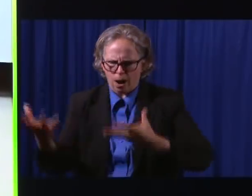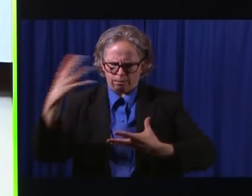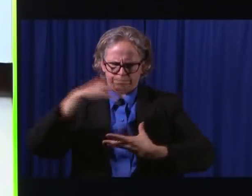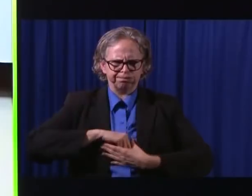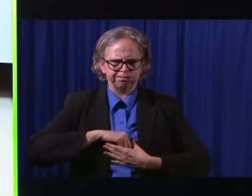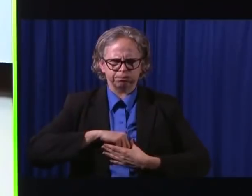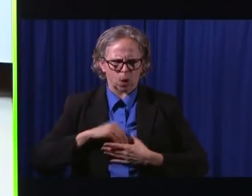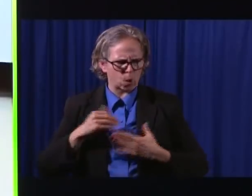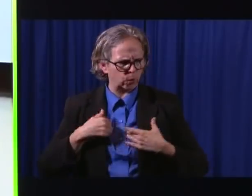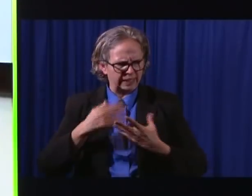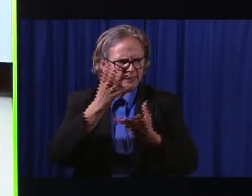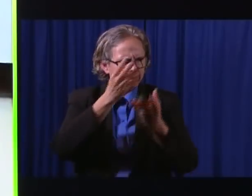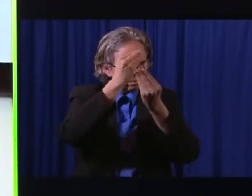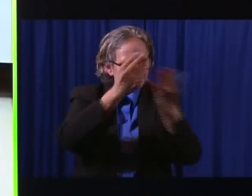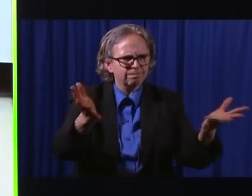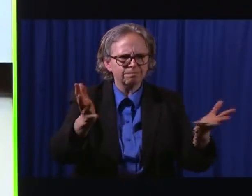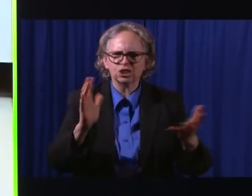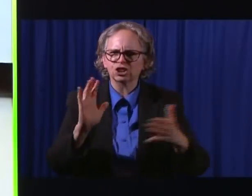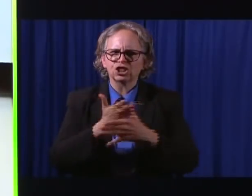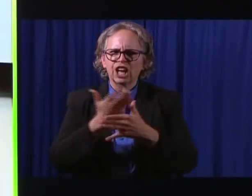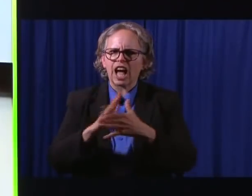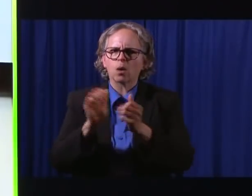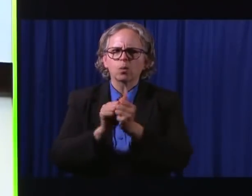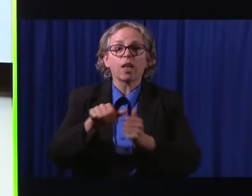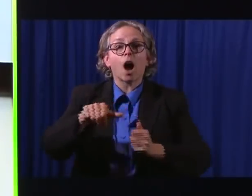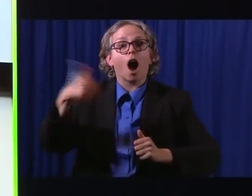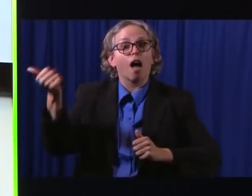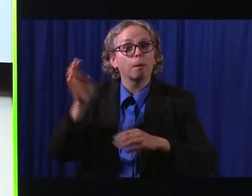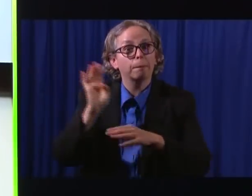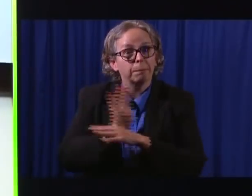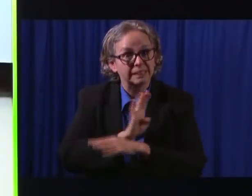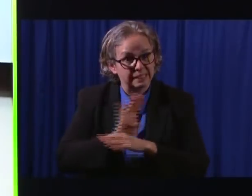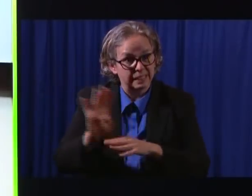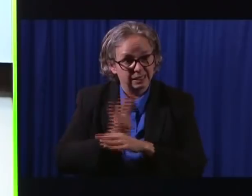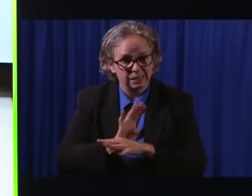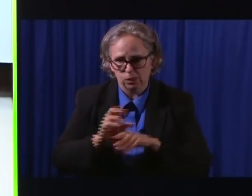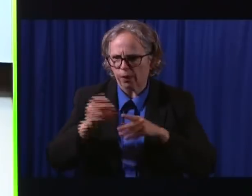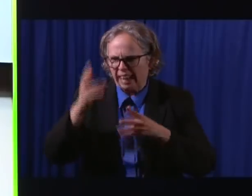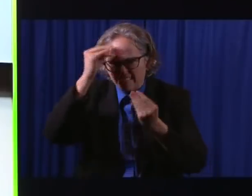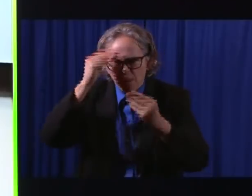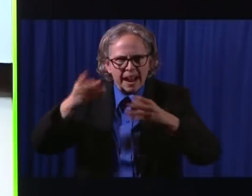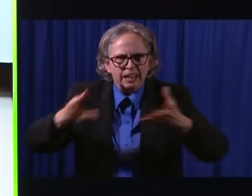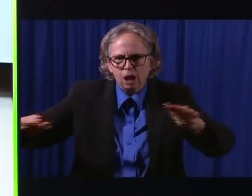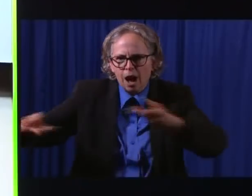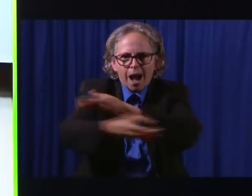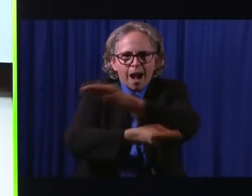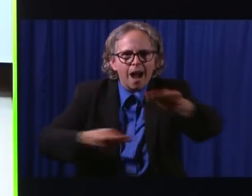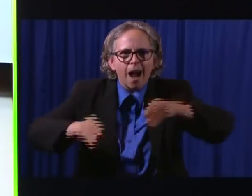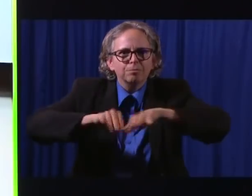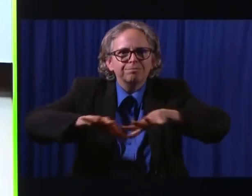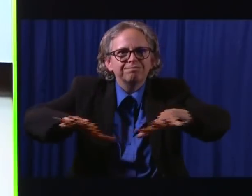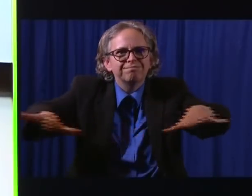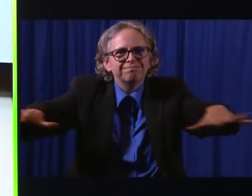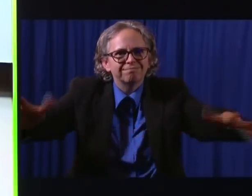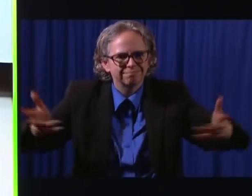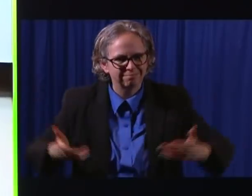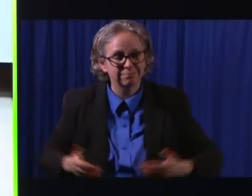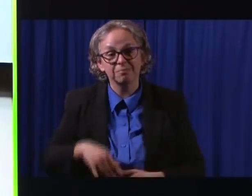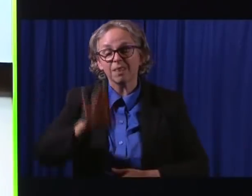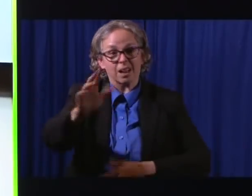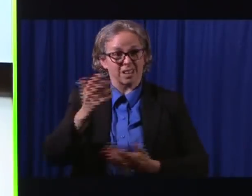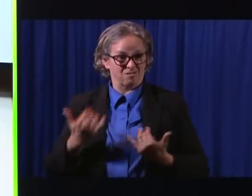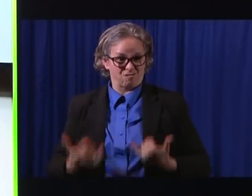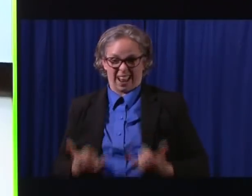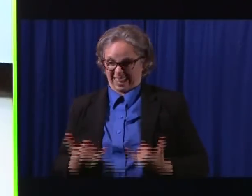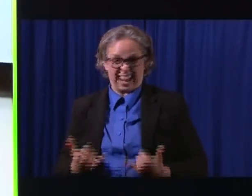be able to share those best practices across many spectrums. Because obviously in the midst of COVID, we have